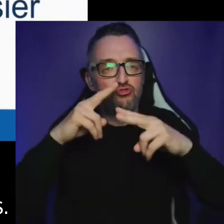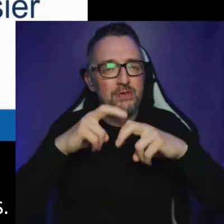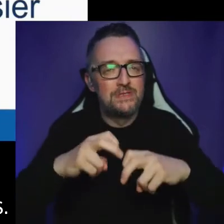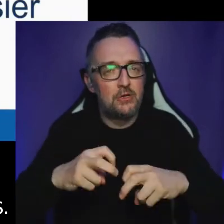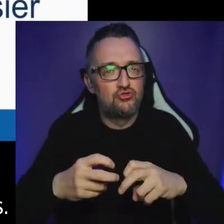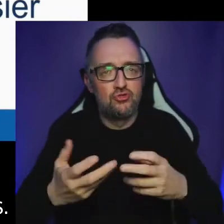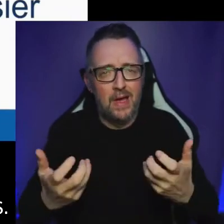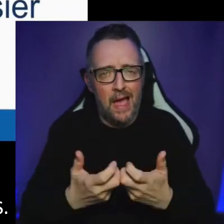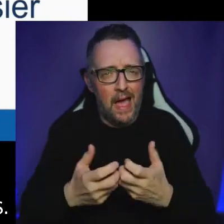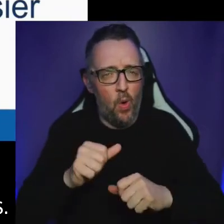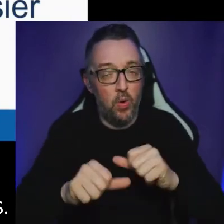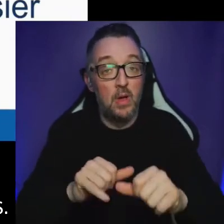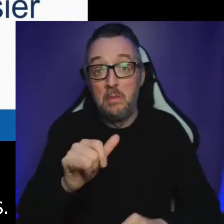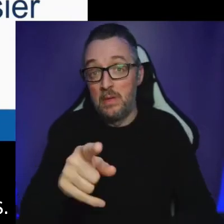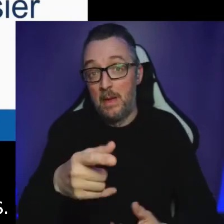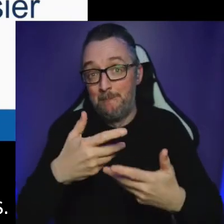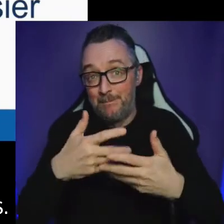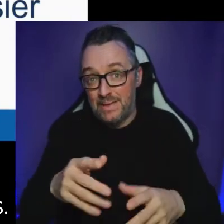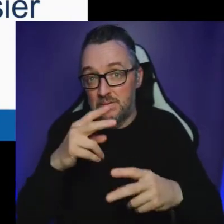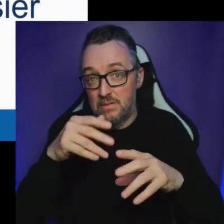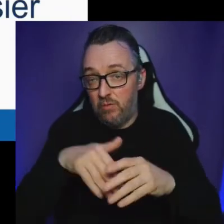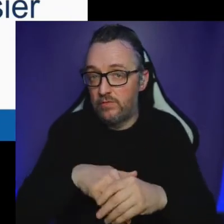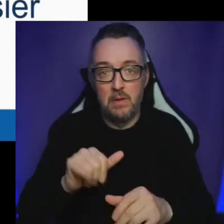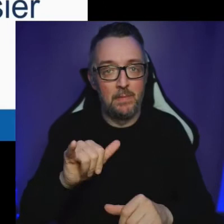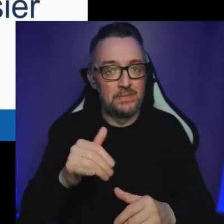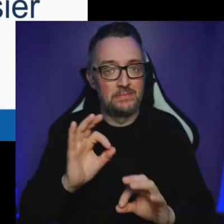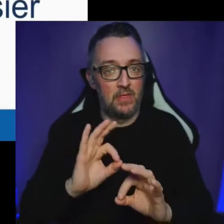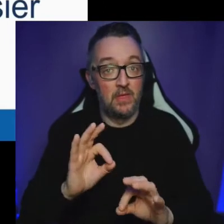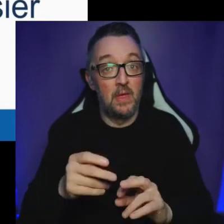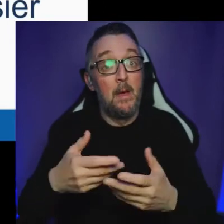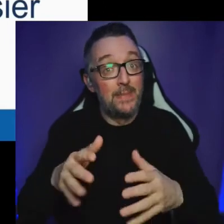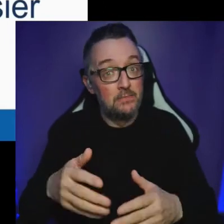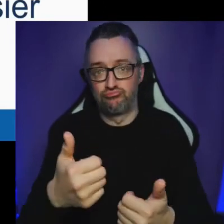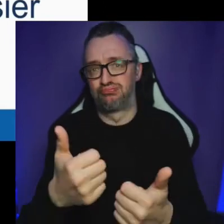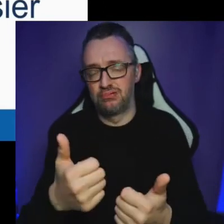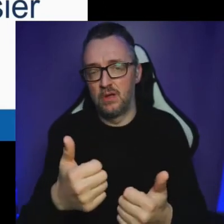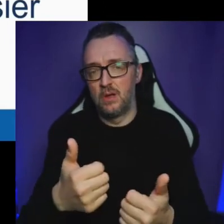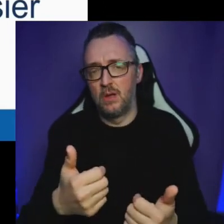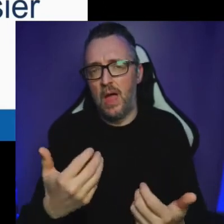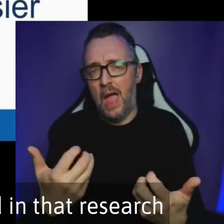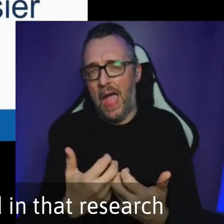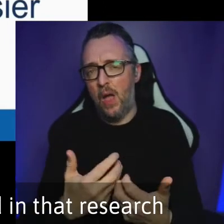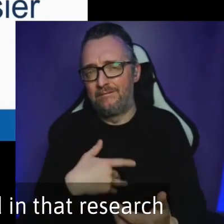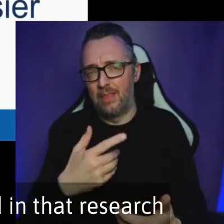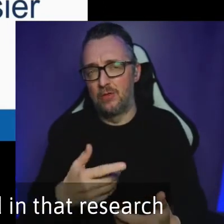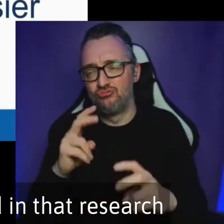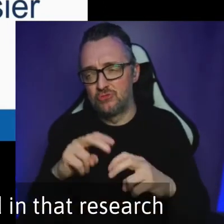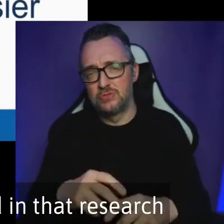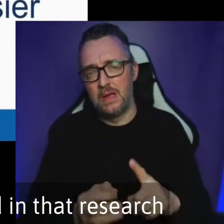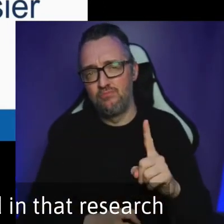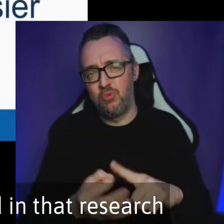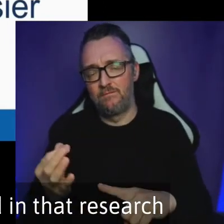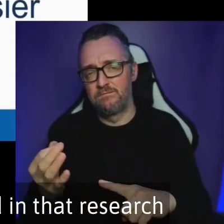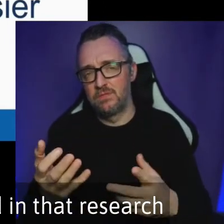You may or may not have been involved in research activities. If you have, great. How would we make it better? What would make it